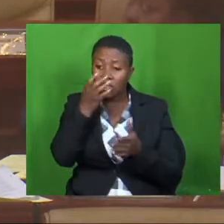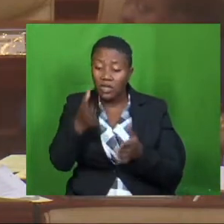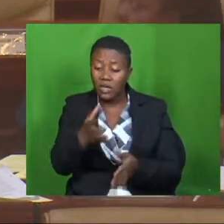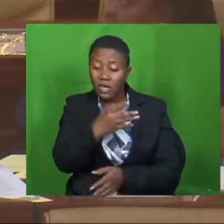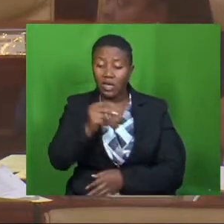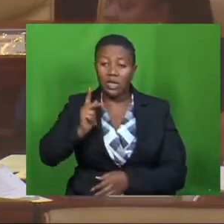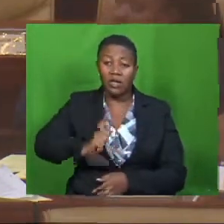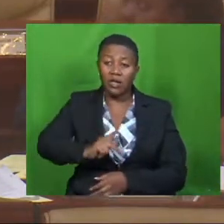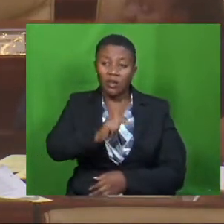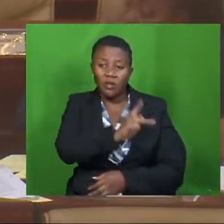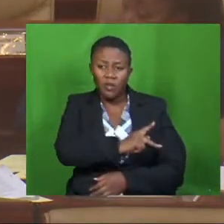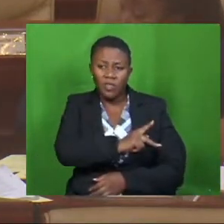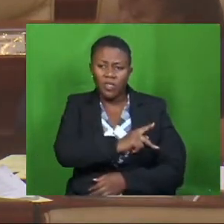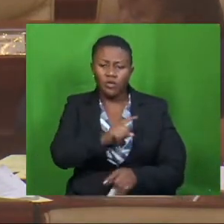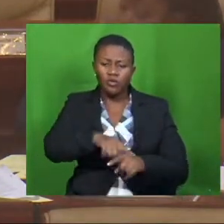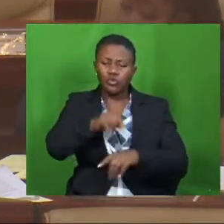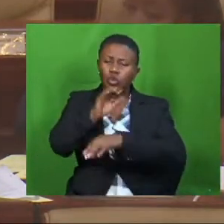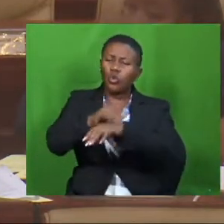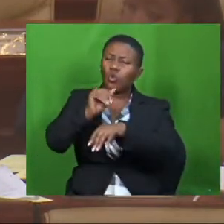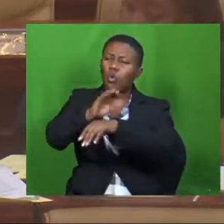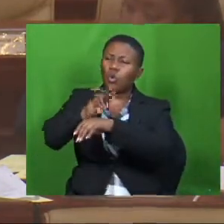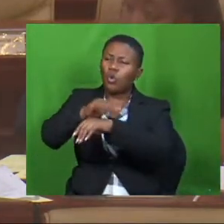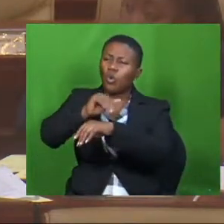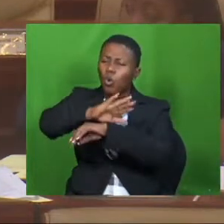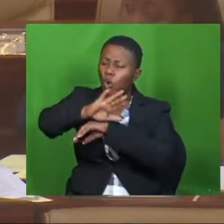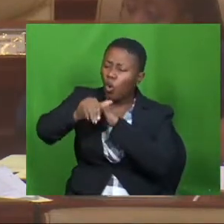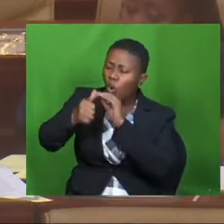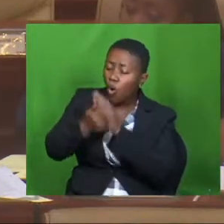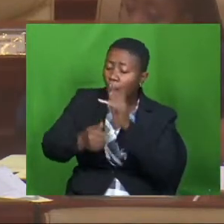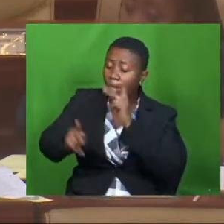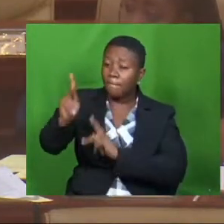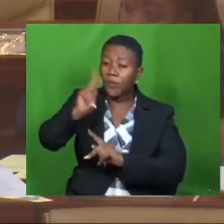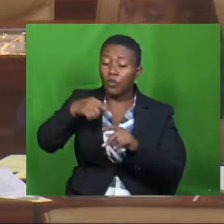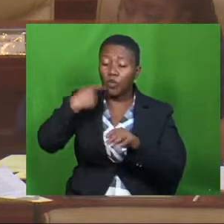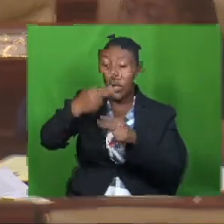report. Mr. Speaker, I want to